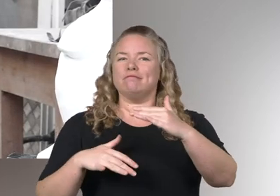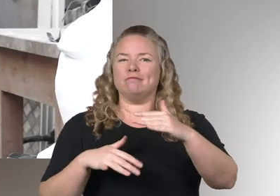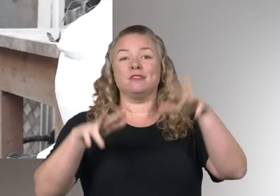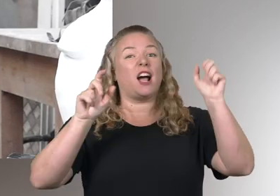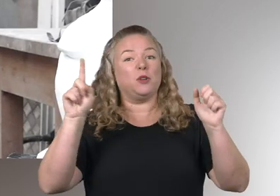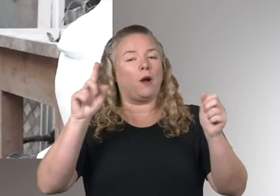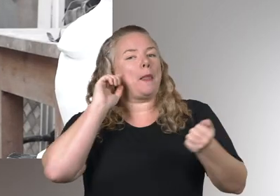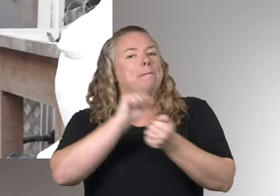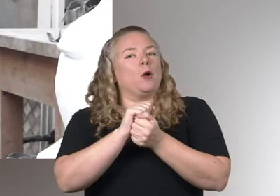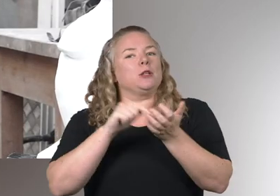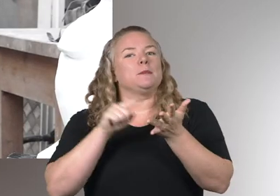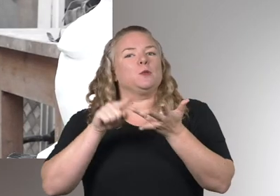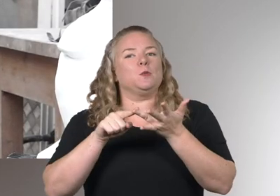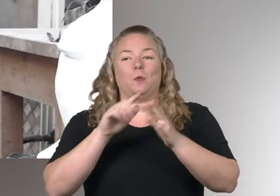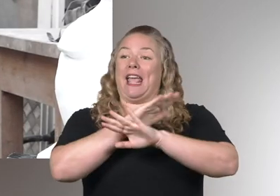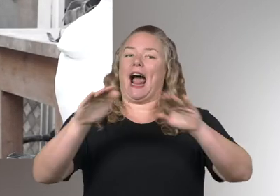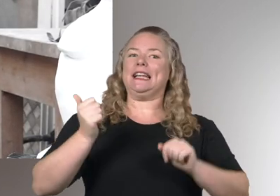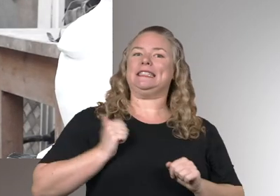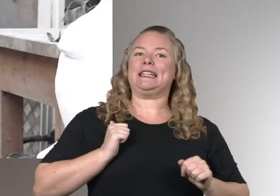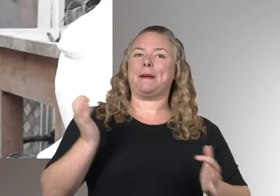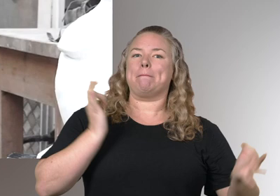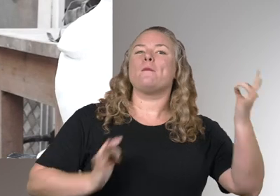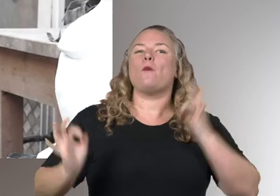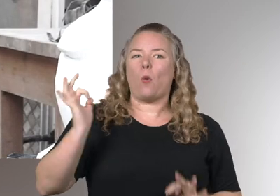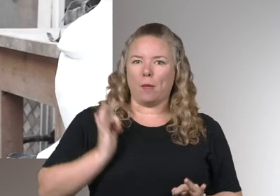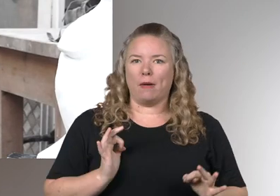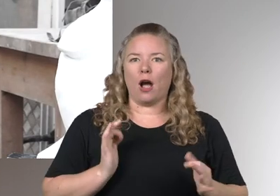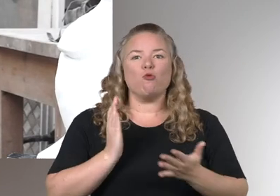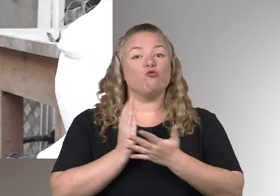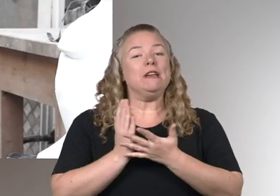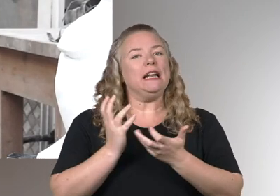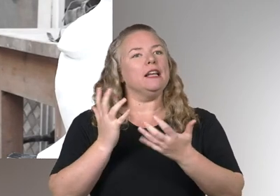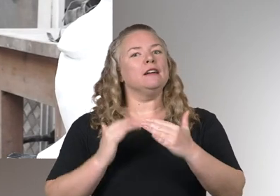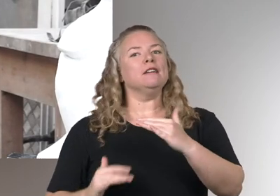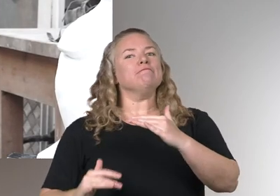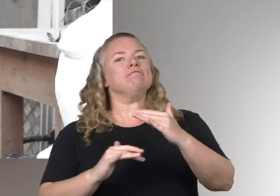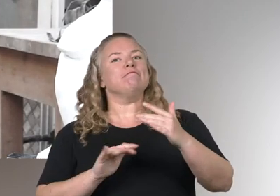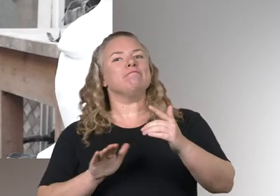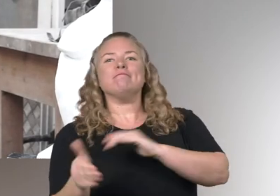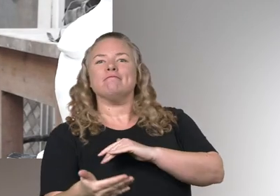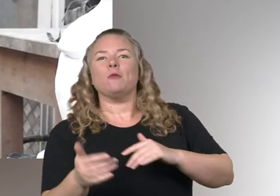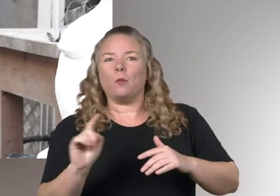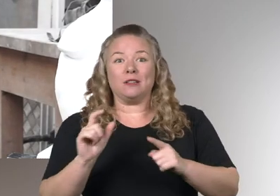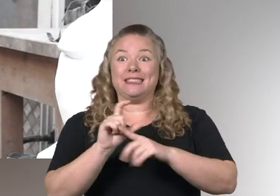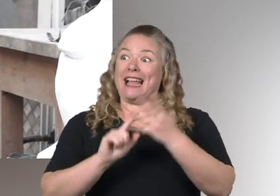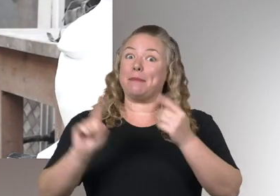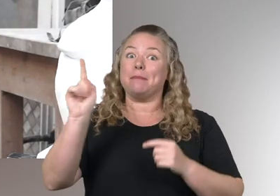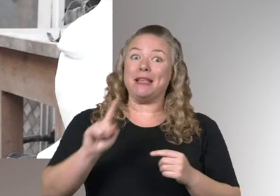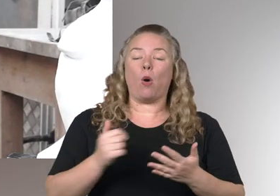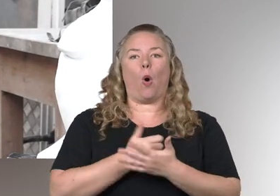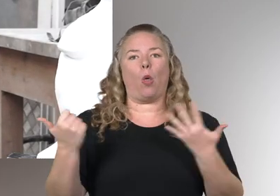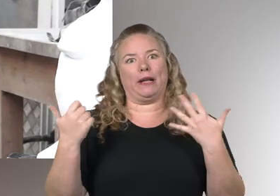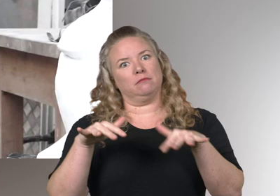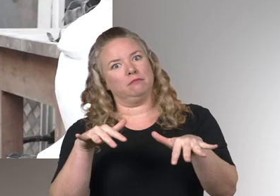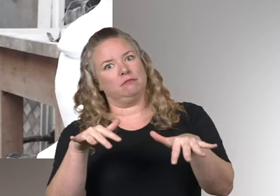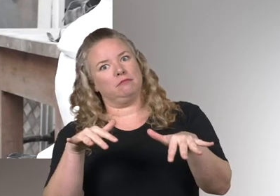Performer, was kind of a quite subversive in that disabled people are always stared at, just going about